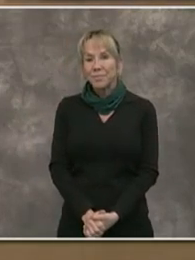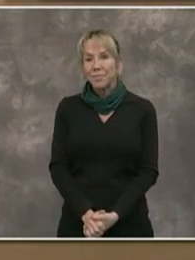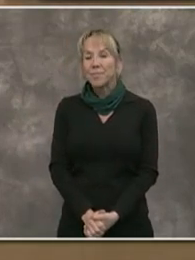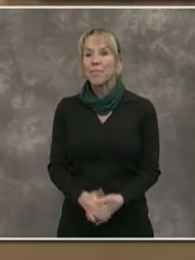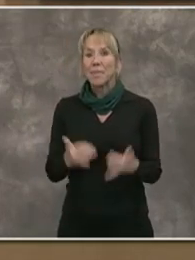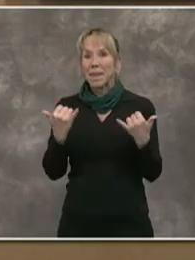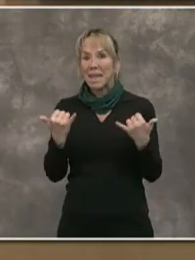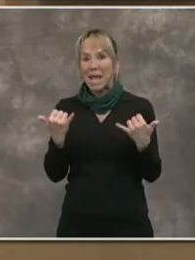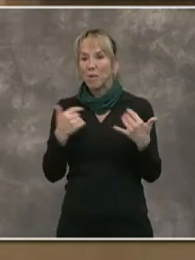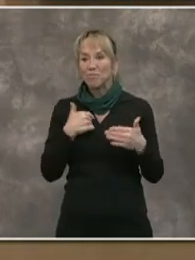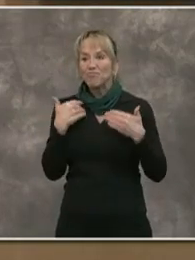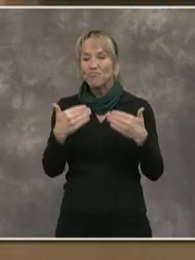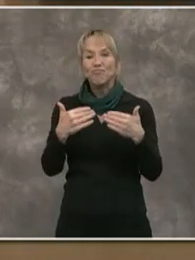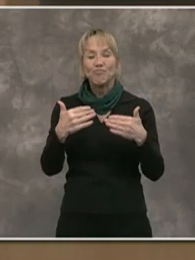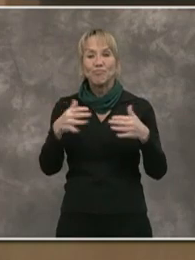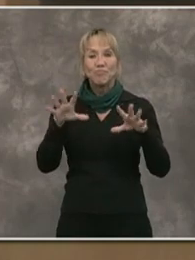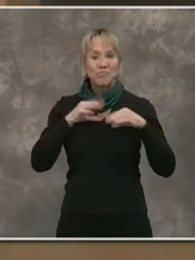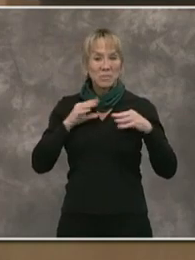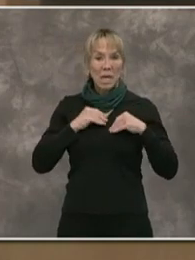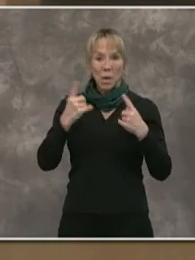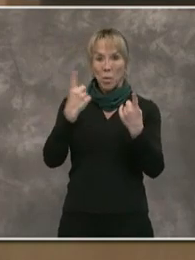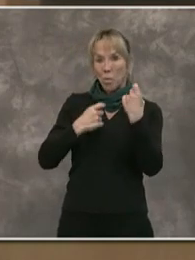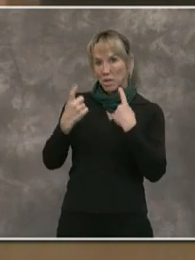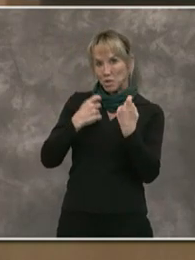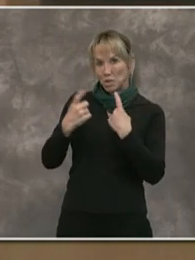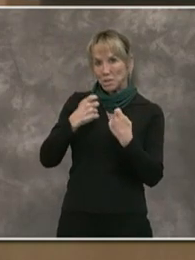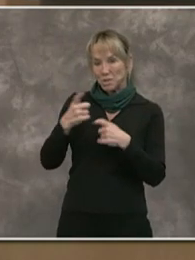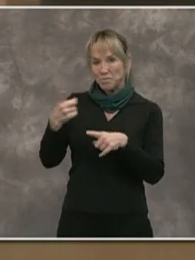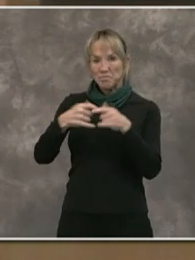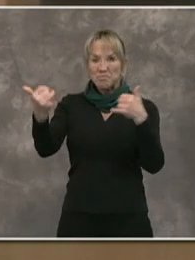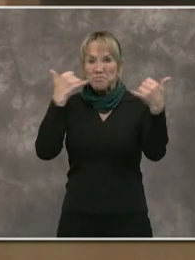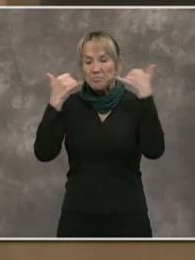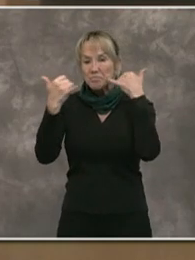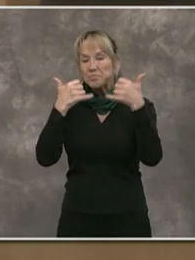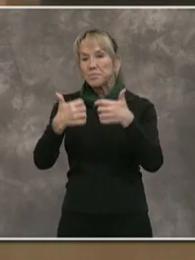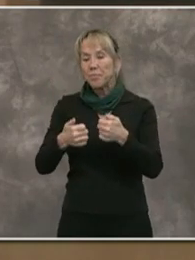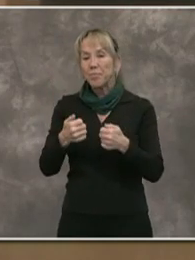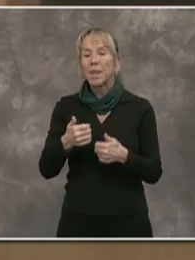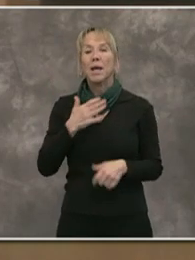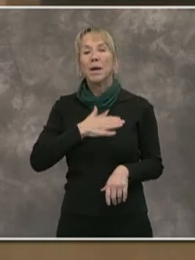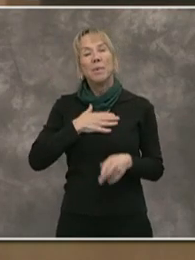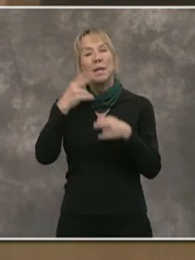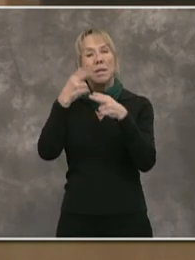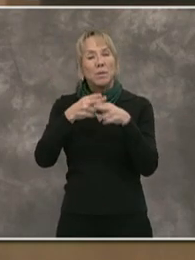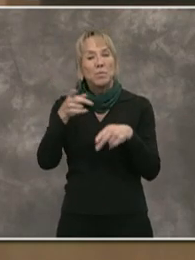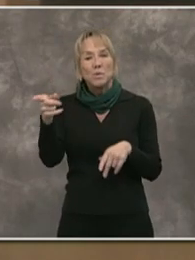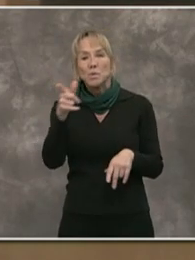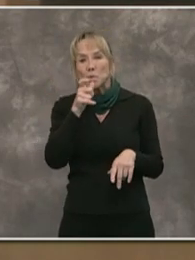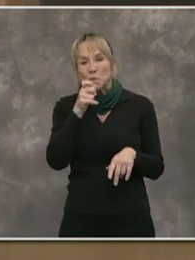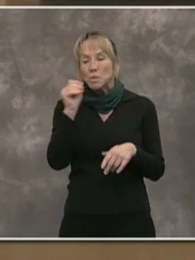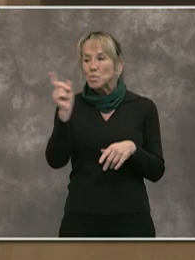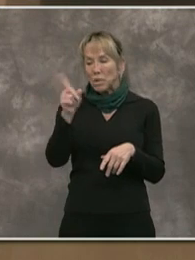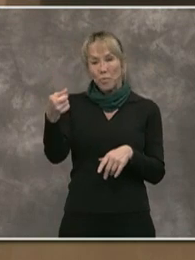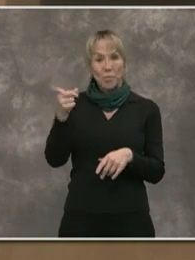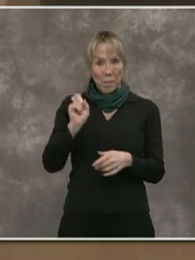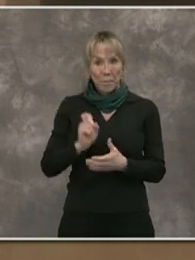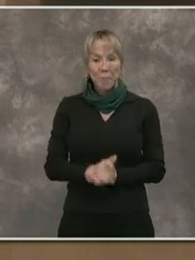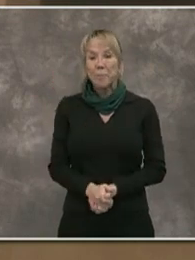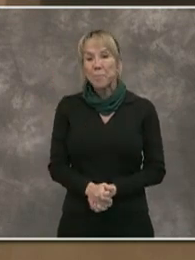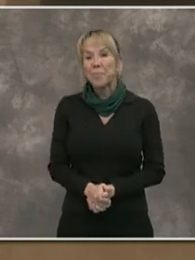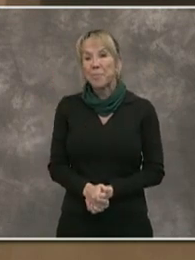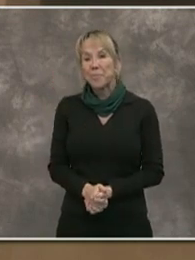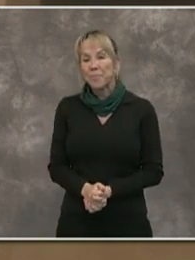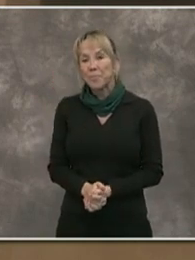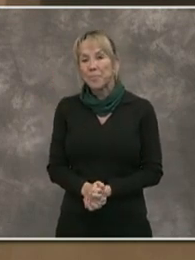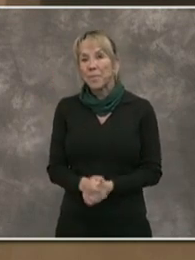Okay, we're going to get right to the questions. Again, if we don't identify you by name and outlet in the introduction, please do so.